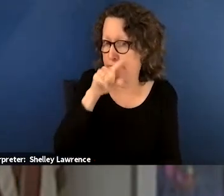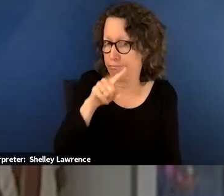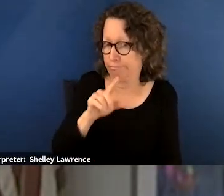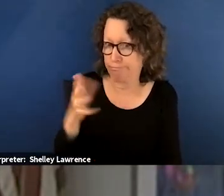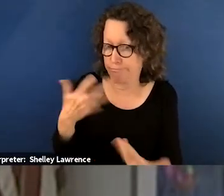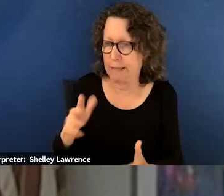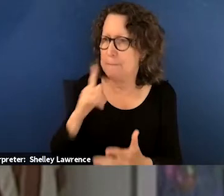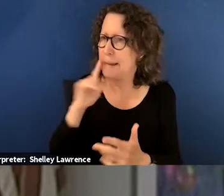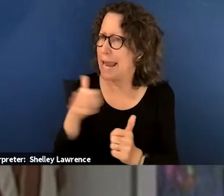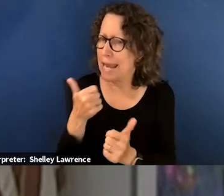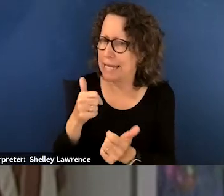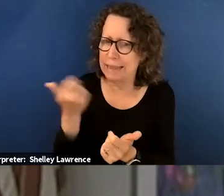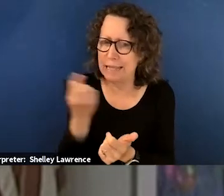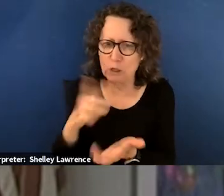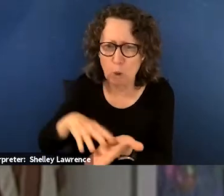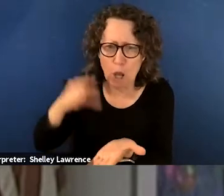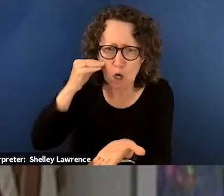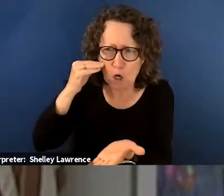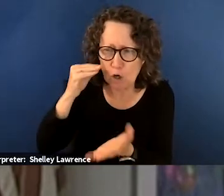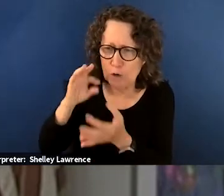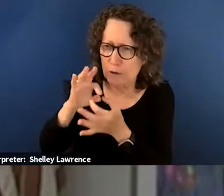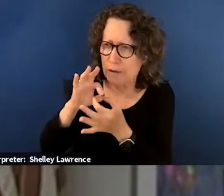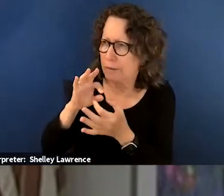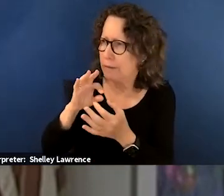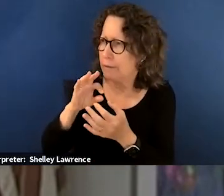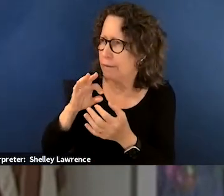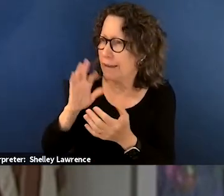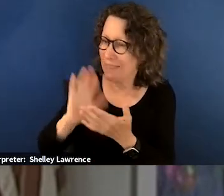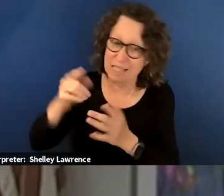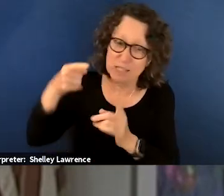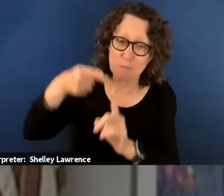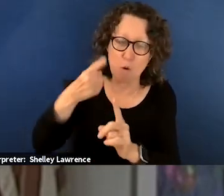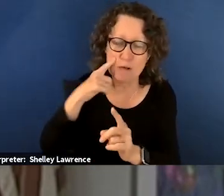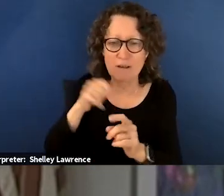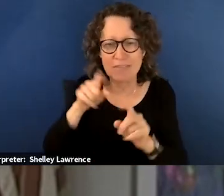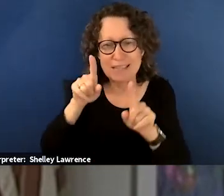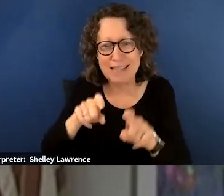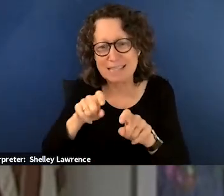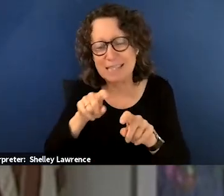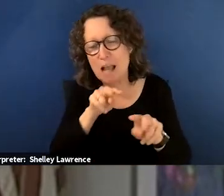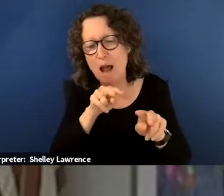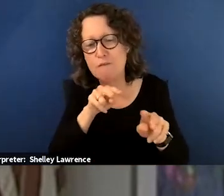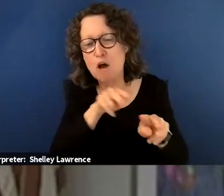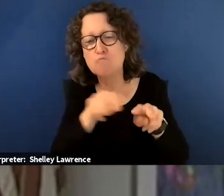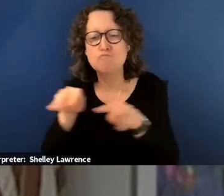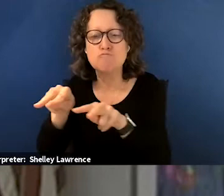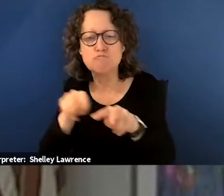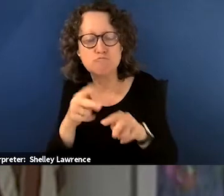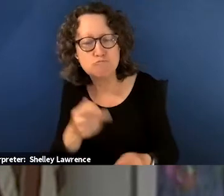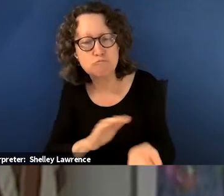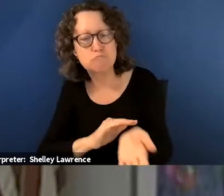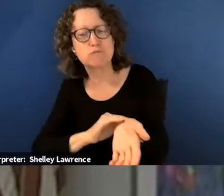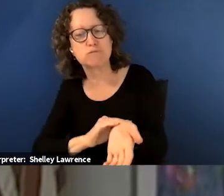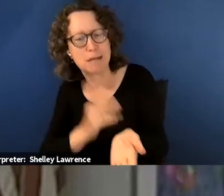any lessons learned from, that's the point of a surveillance test, is to sort of take the surveillance and